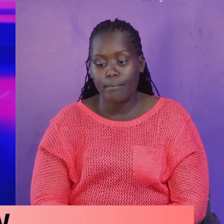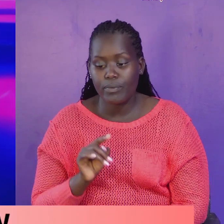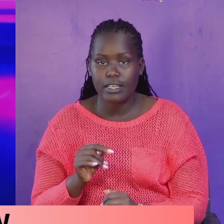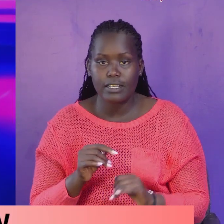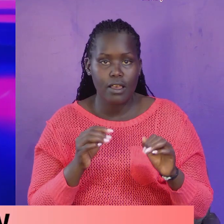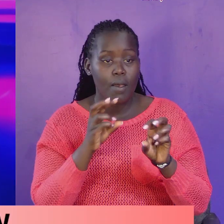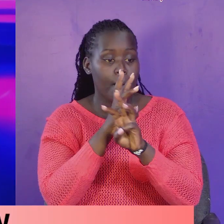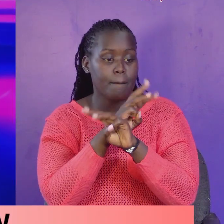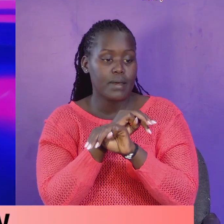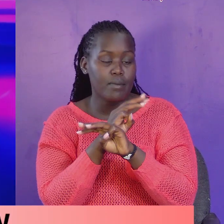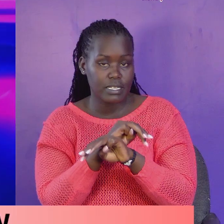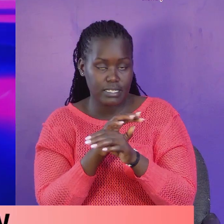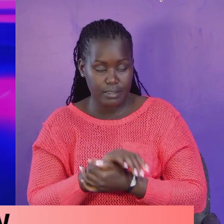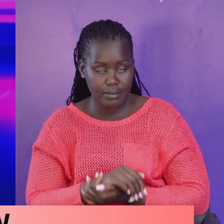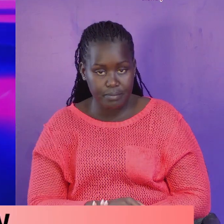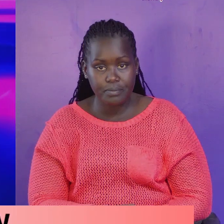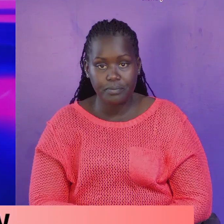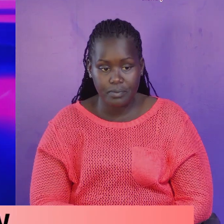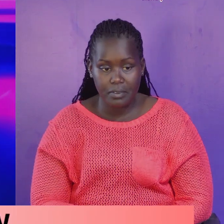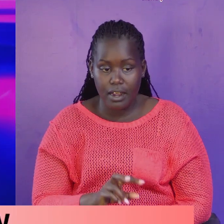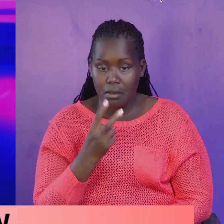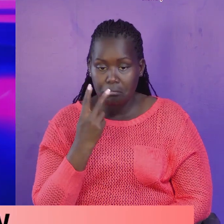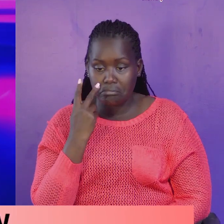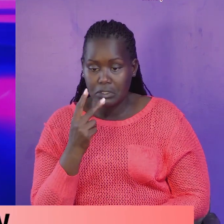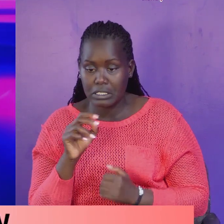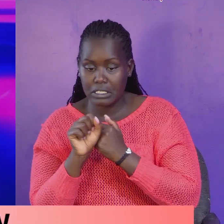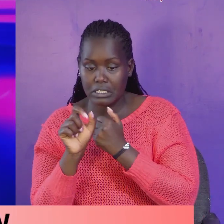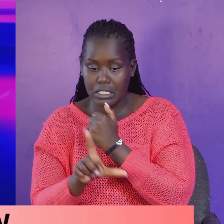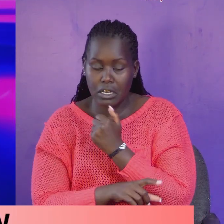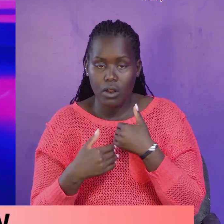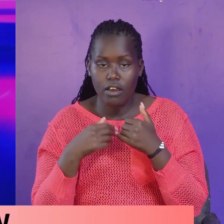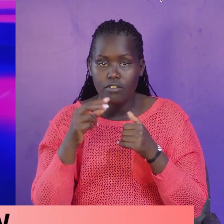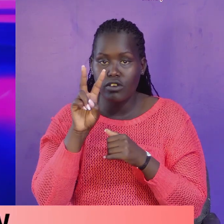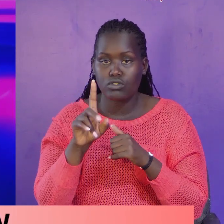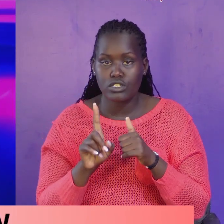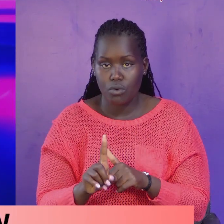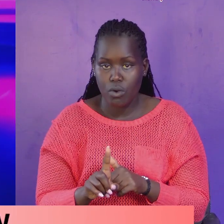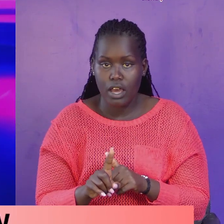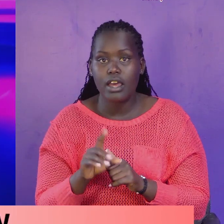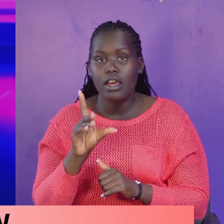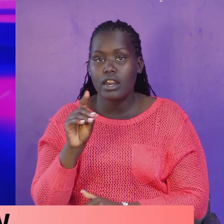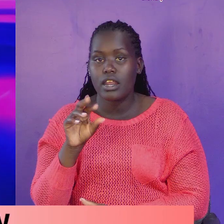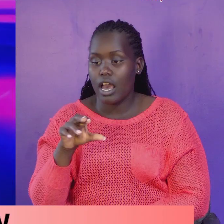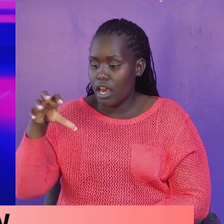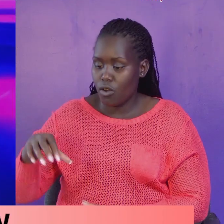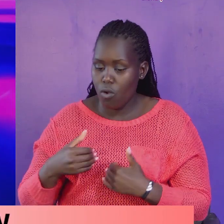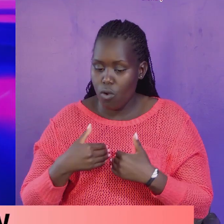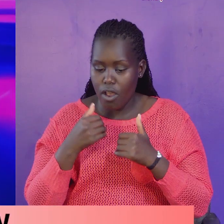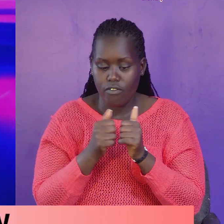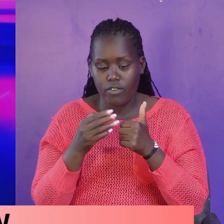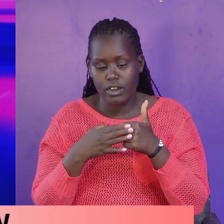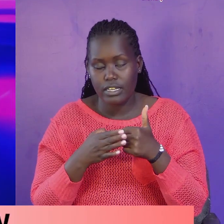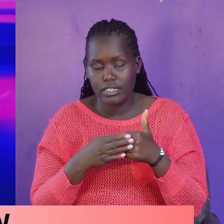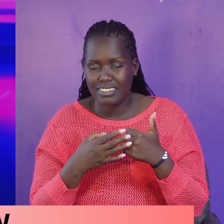mathematics here. Yeah, so I think... You see Senegal have 21, DR Congo have 19. It's